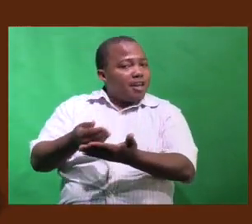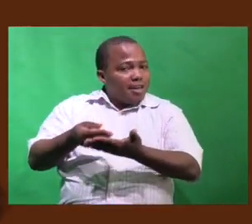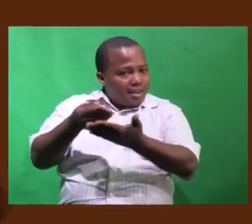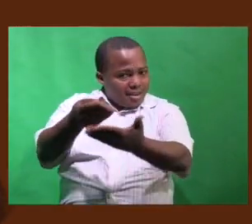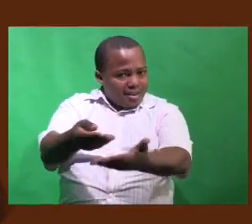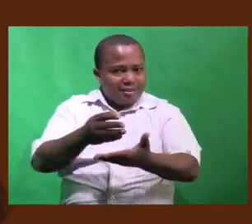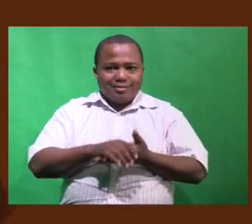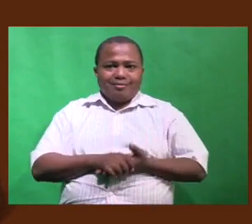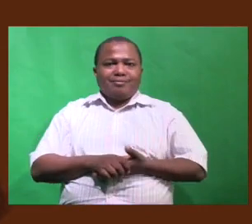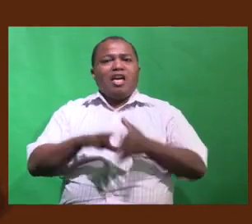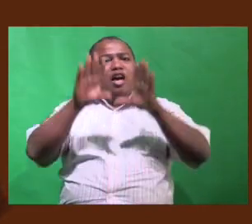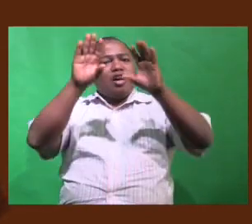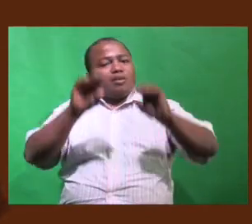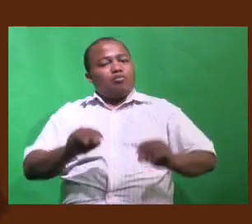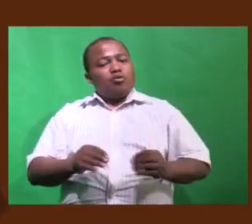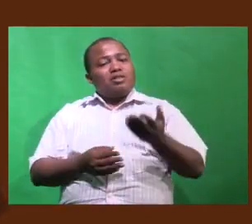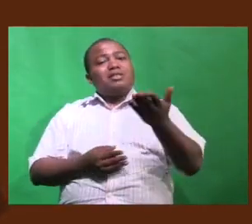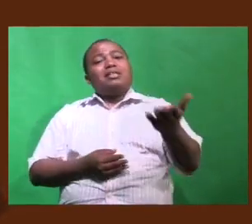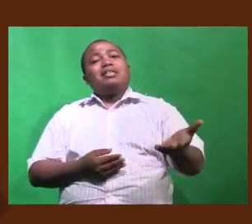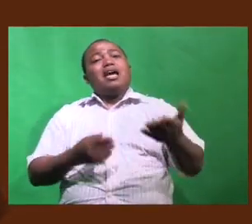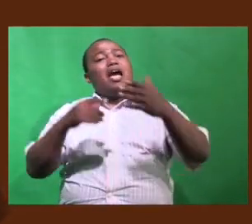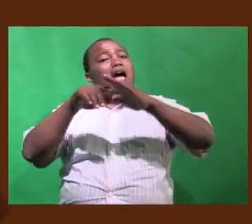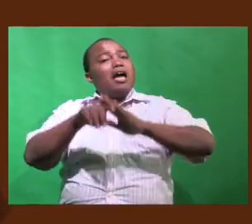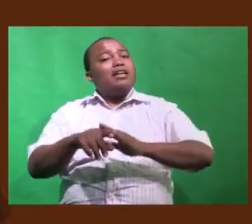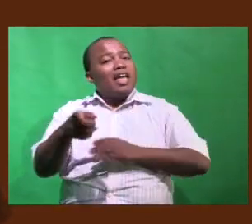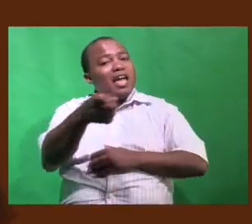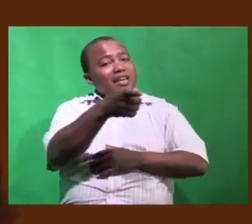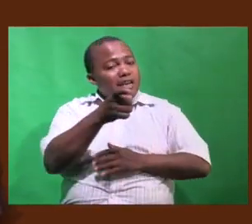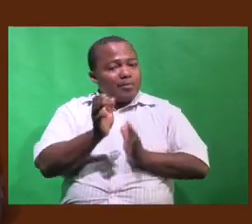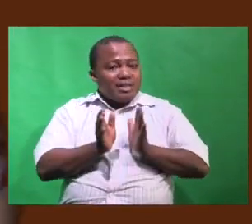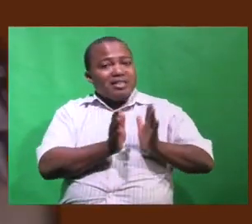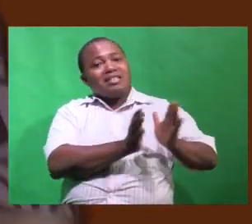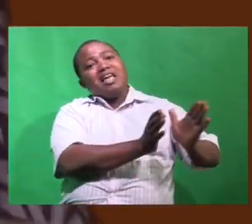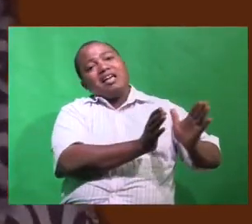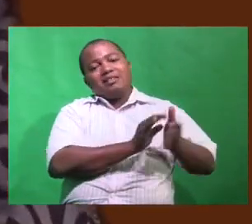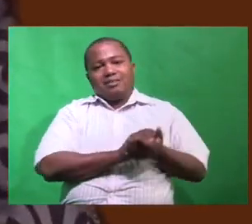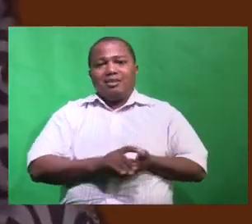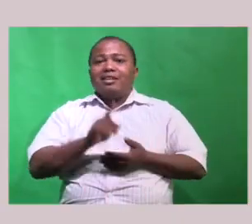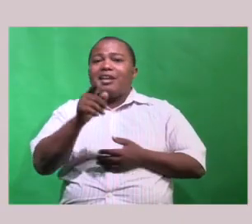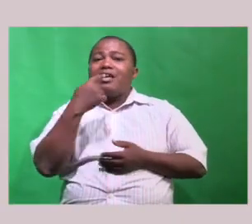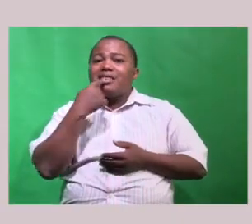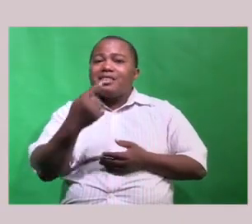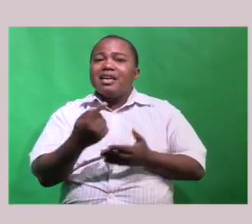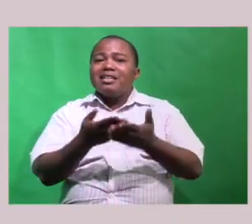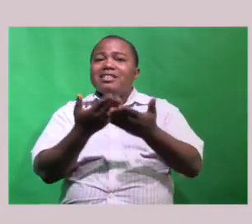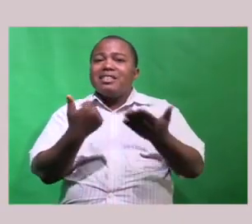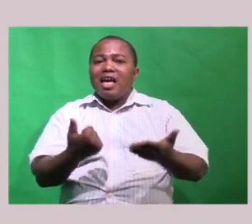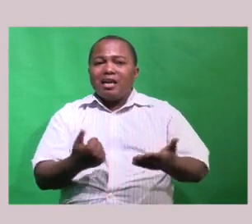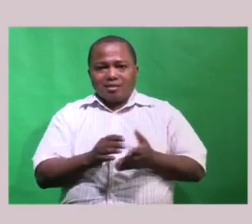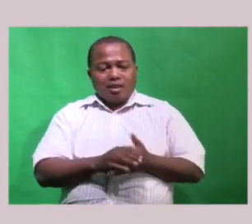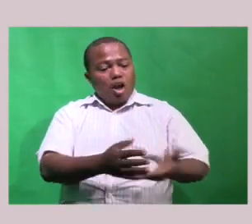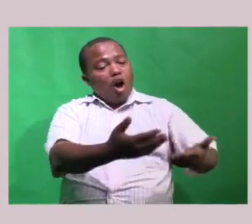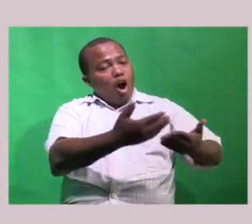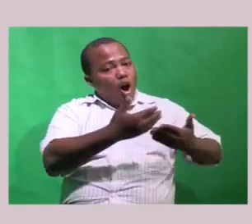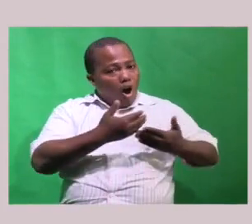You put here on a debit side and said that owing